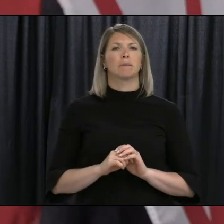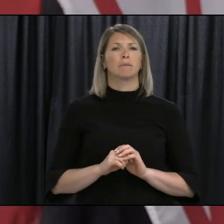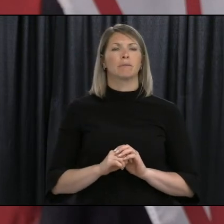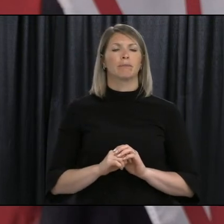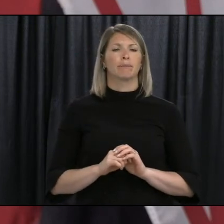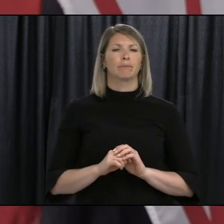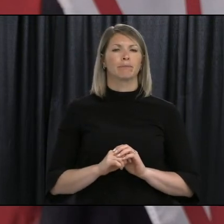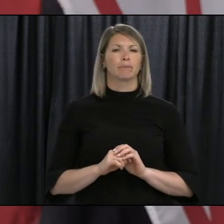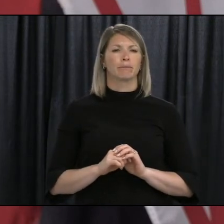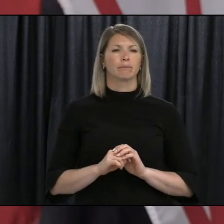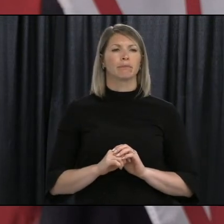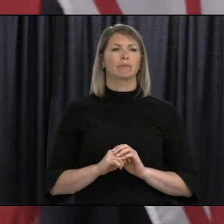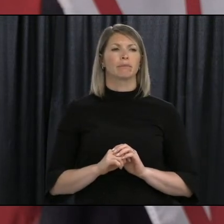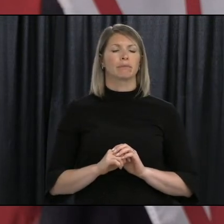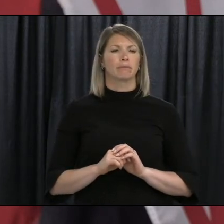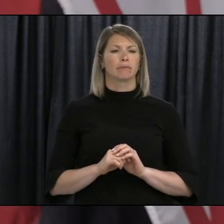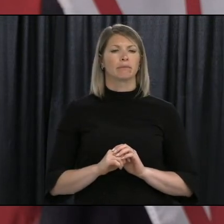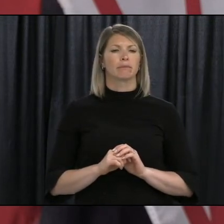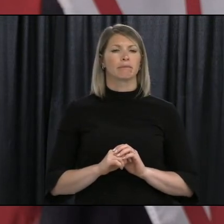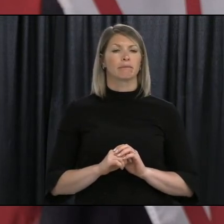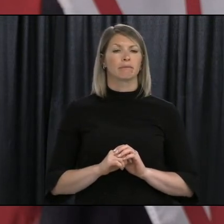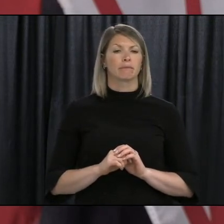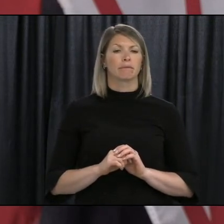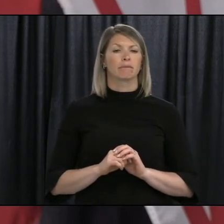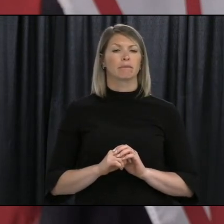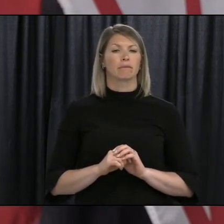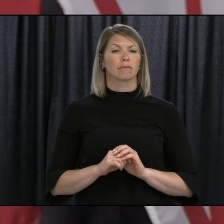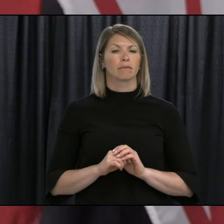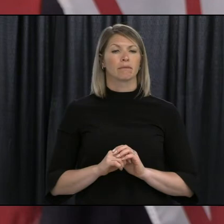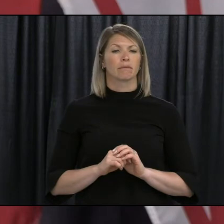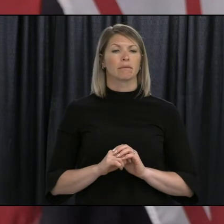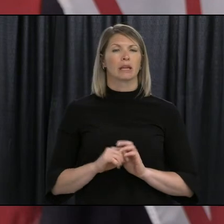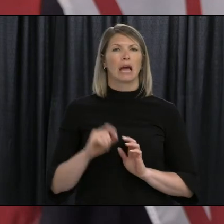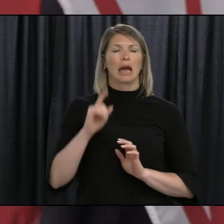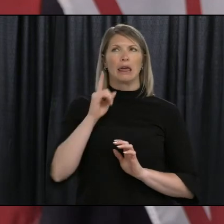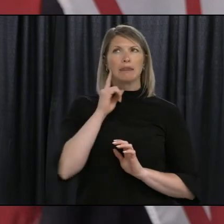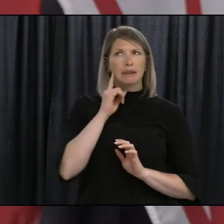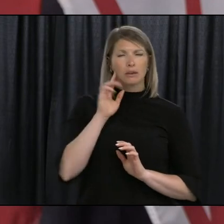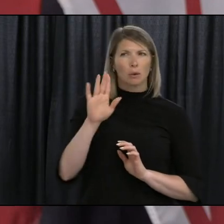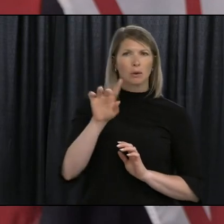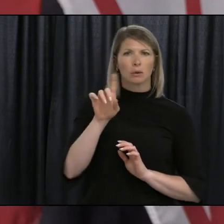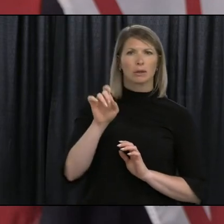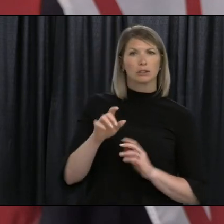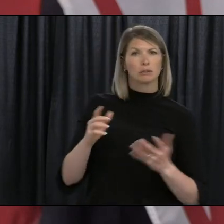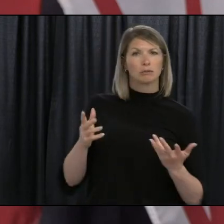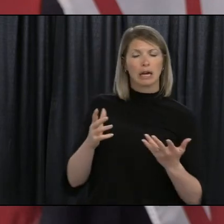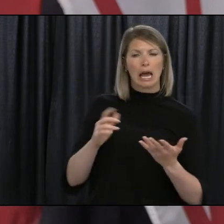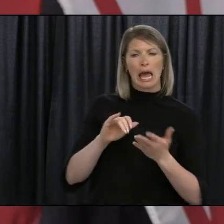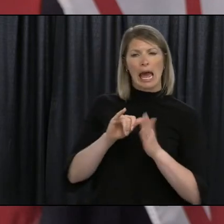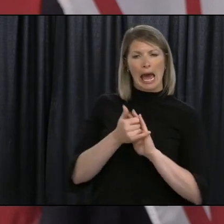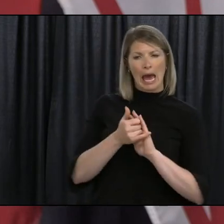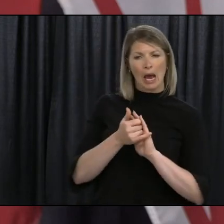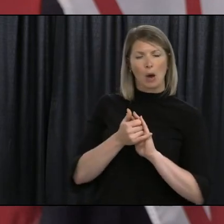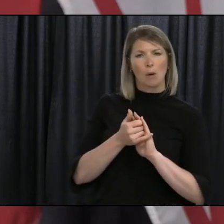it was what measures are going to be put in place to build an economic